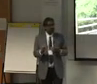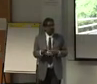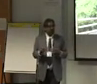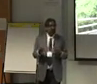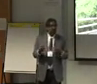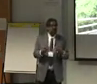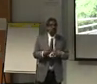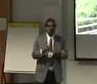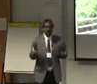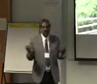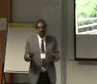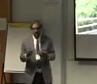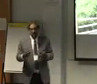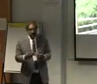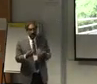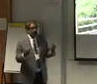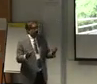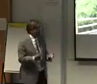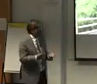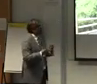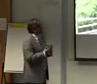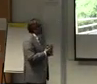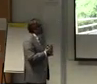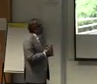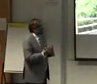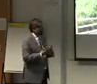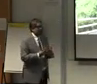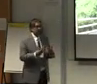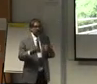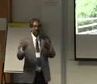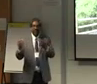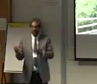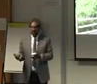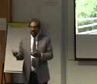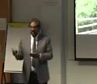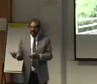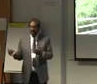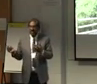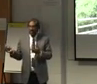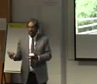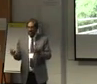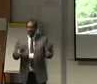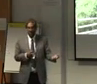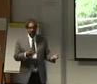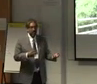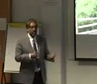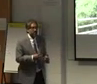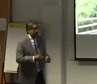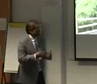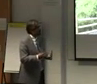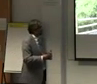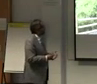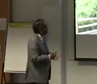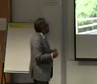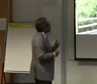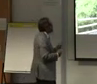is considered a visual. You know, if you go to a lookout, what does a person with a vision-related disability do at a lookout? We can make